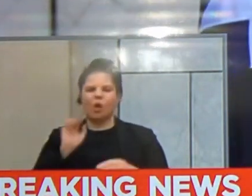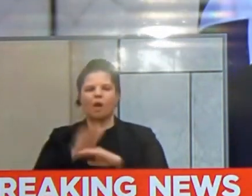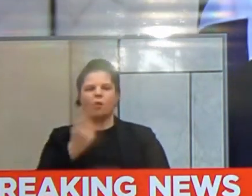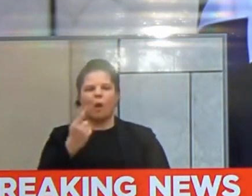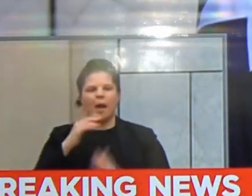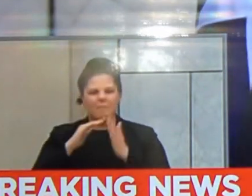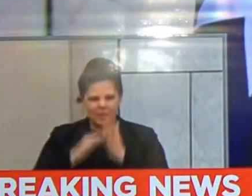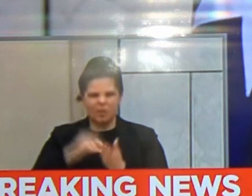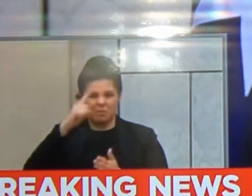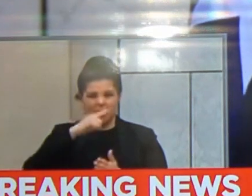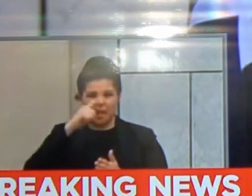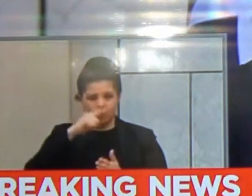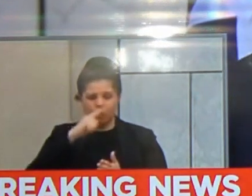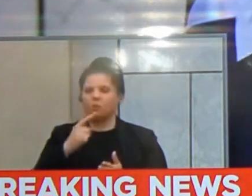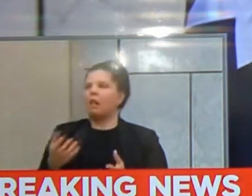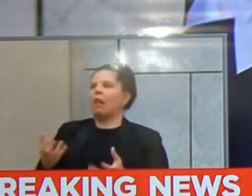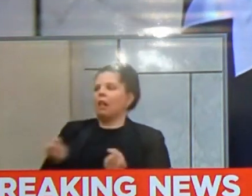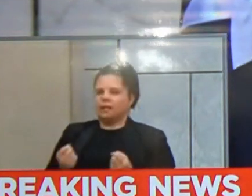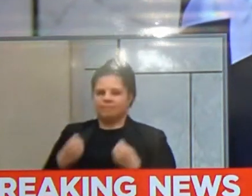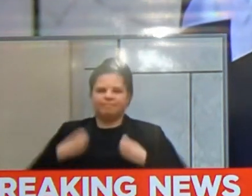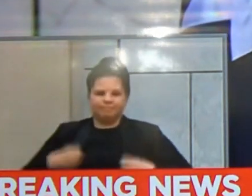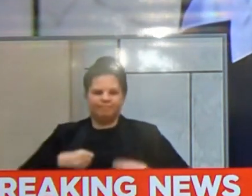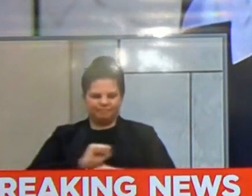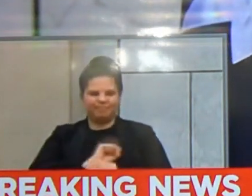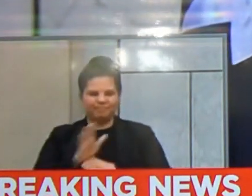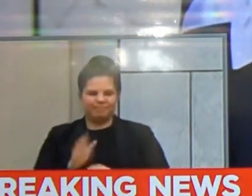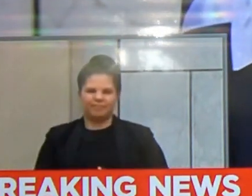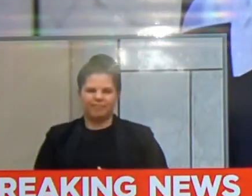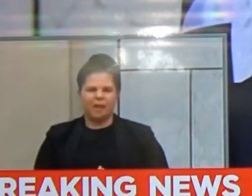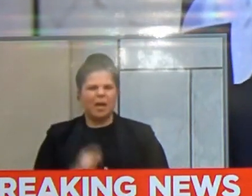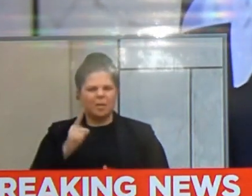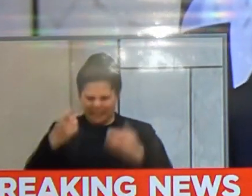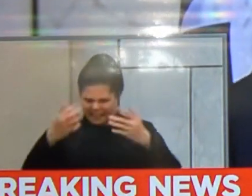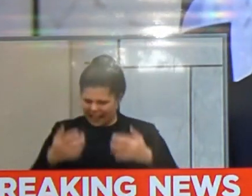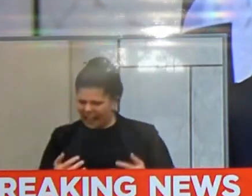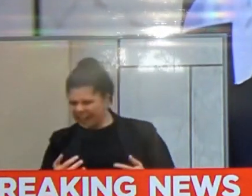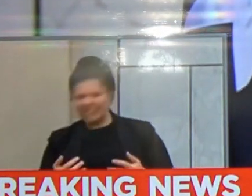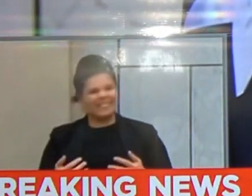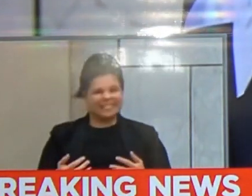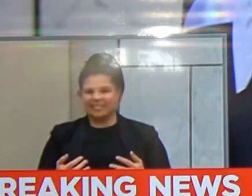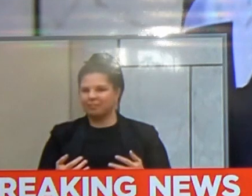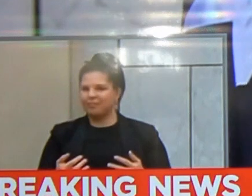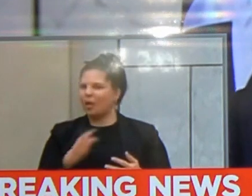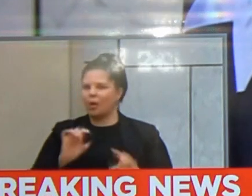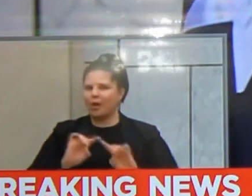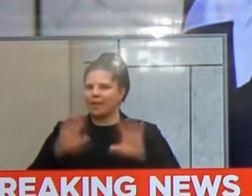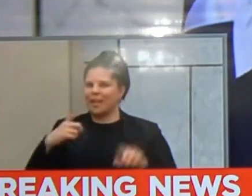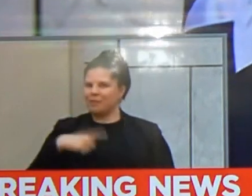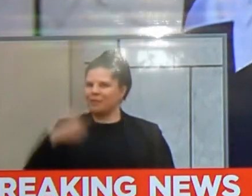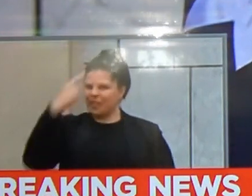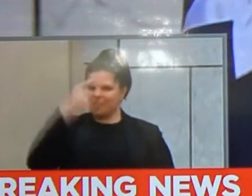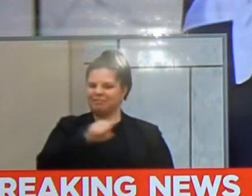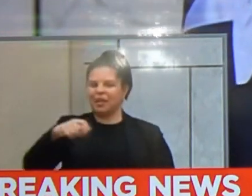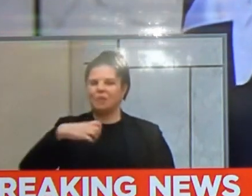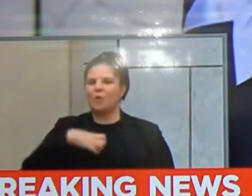of COVID-19. We believe that the true number is probably 5 or 10 times as much as that, because we know